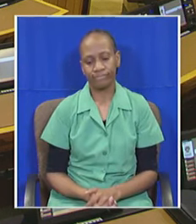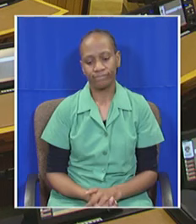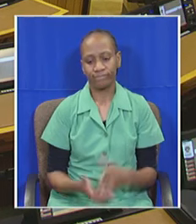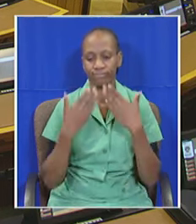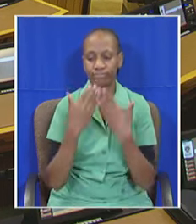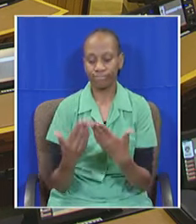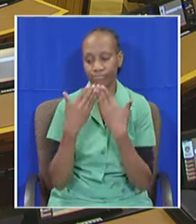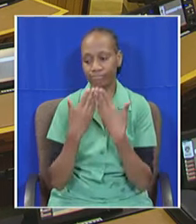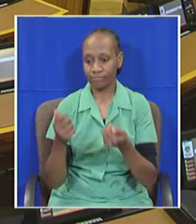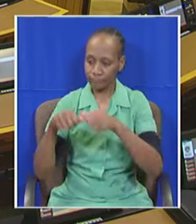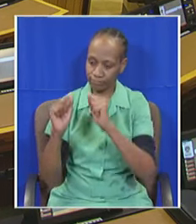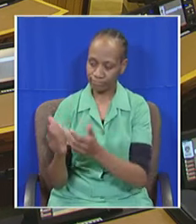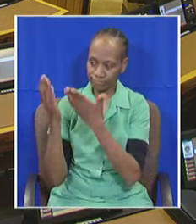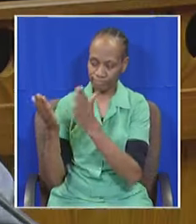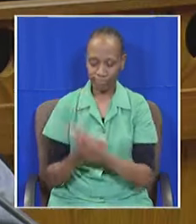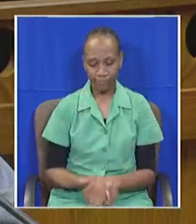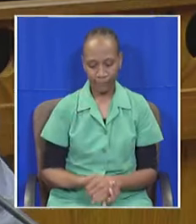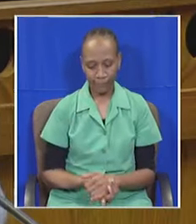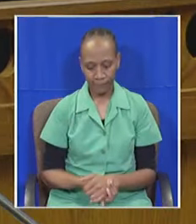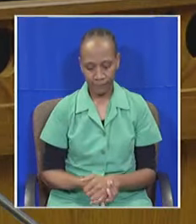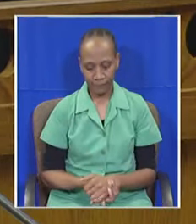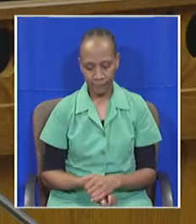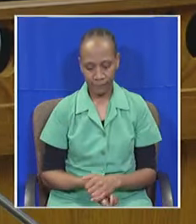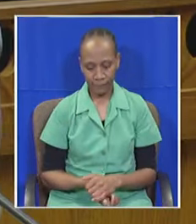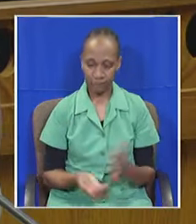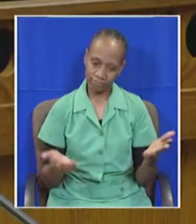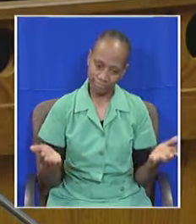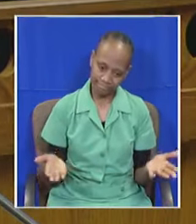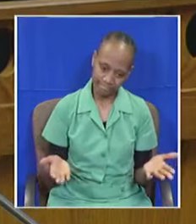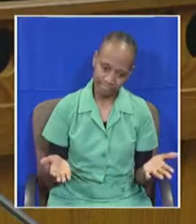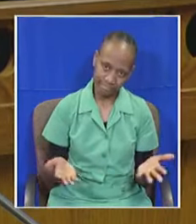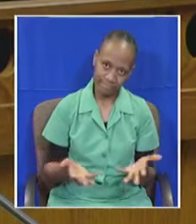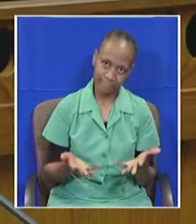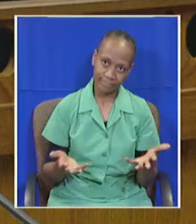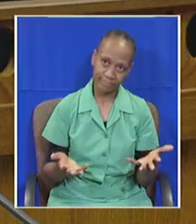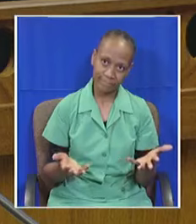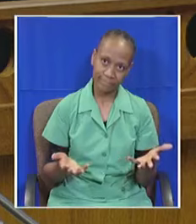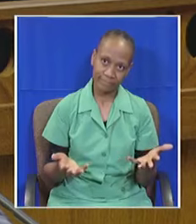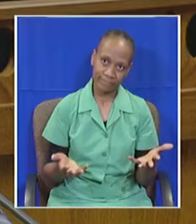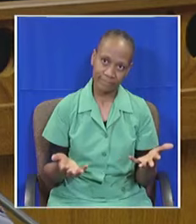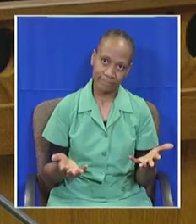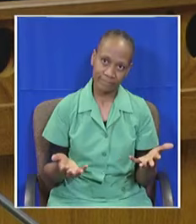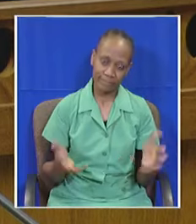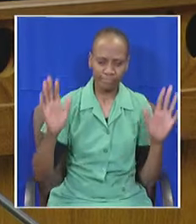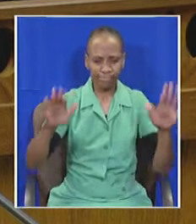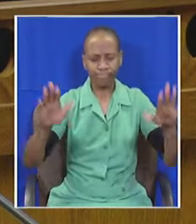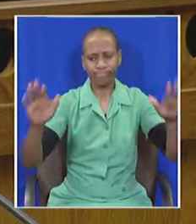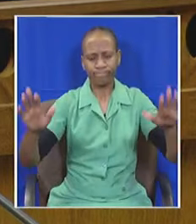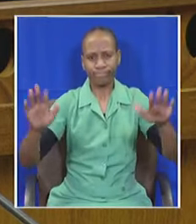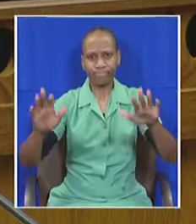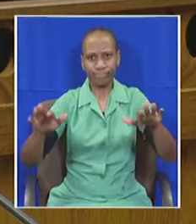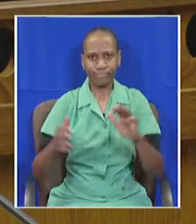Thank you, Honourable House Chairperson. The regards to order, Honourable Members. Of